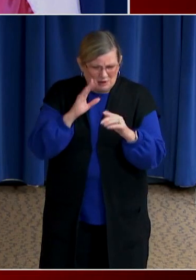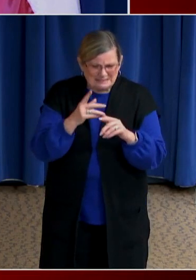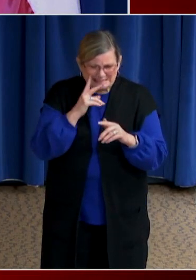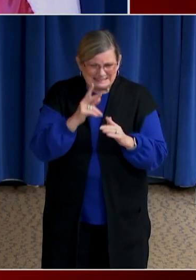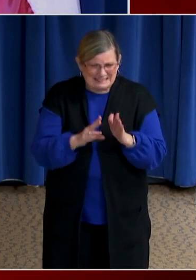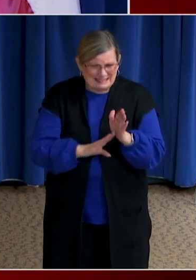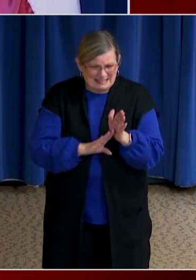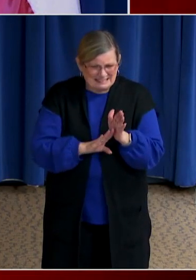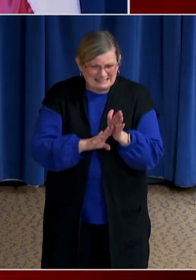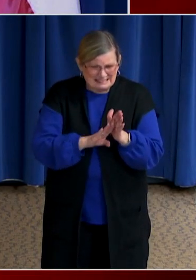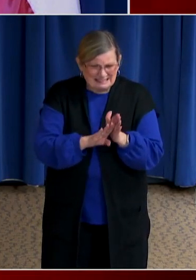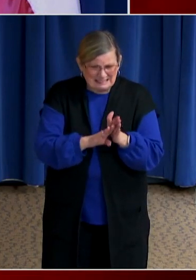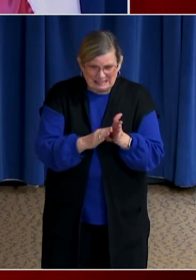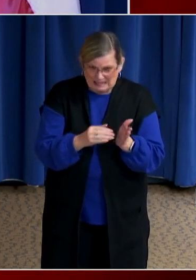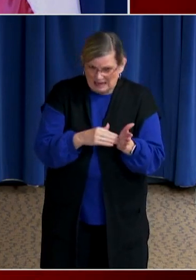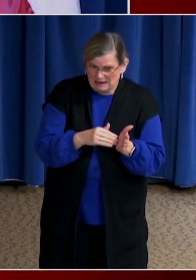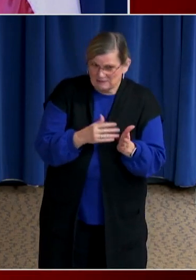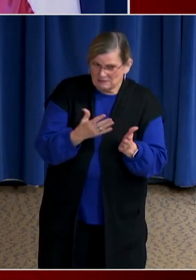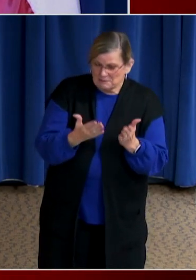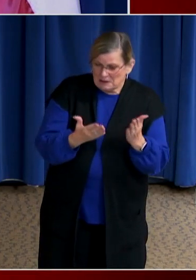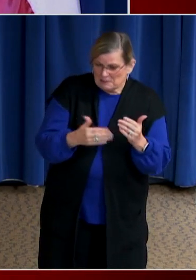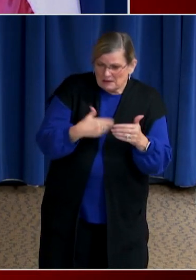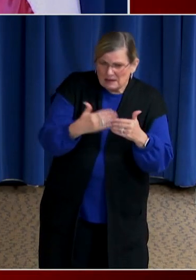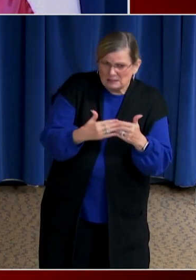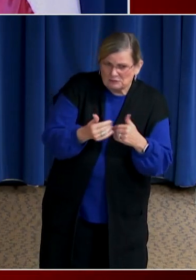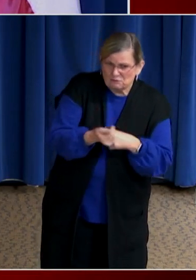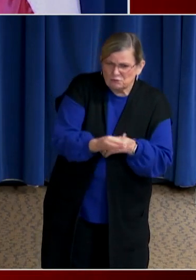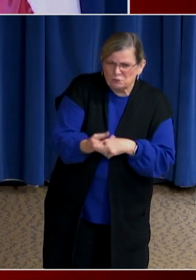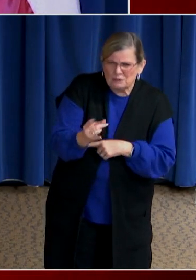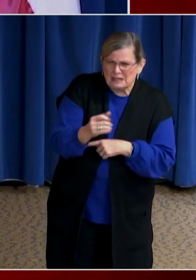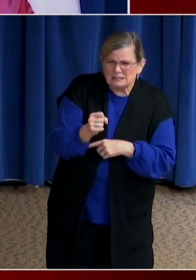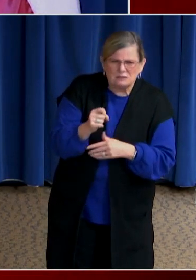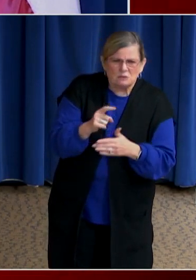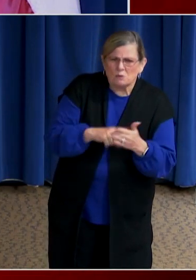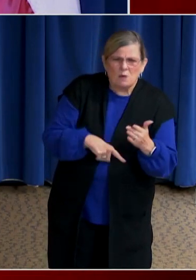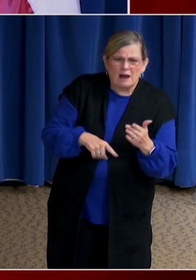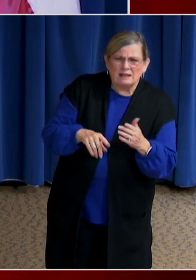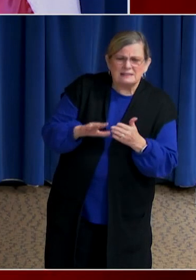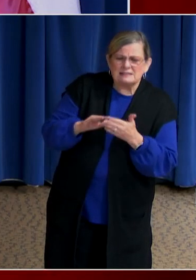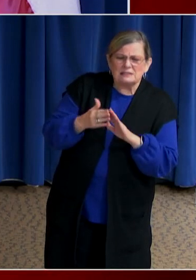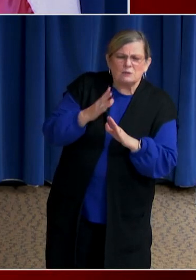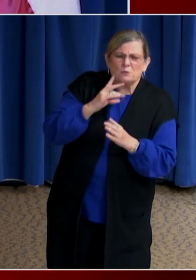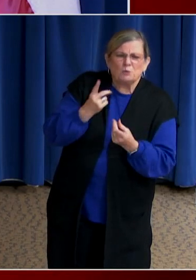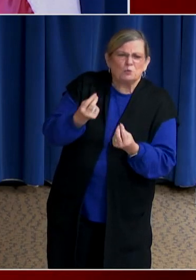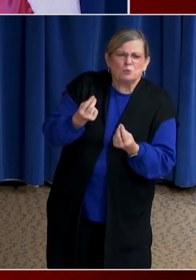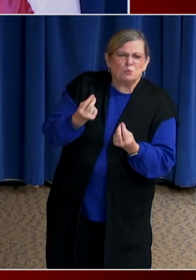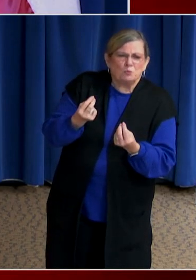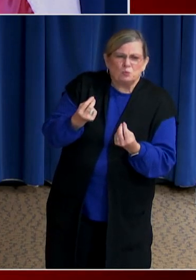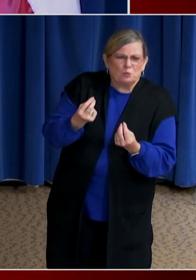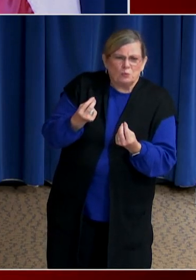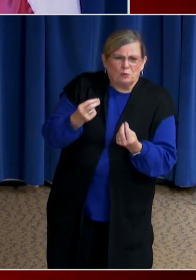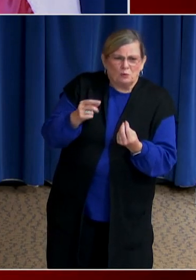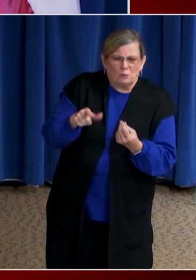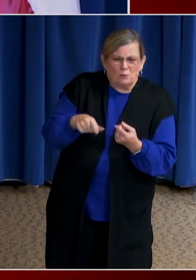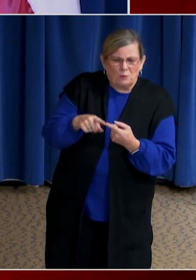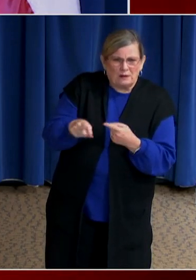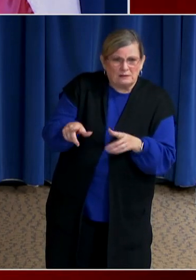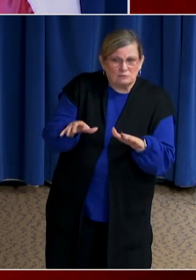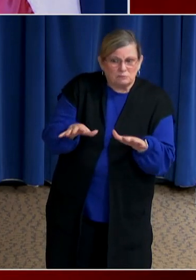not exceed it, in the next few days. What's the department, what is the city doing to make sure that they quell any